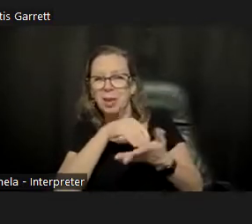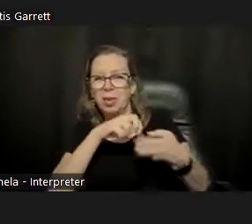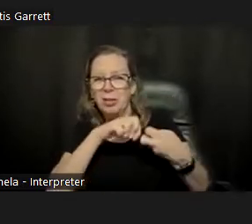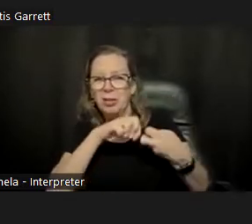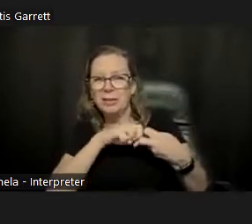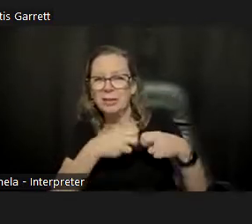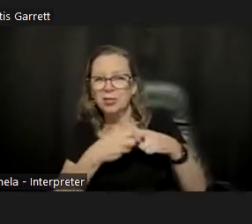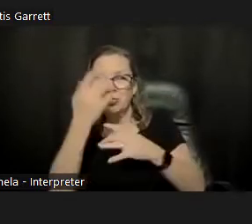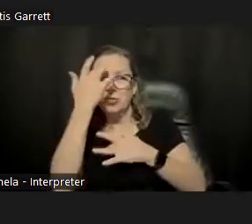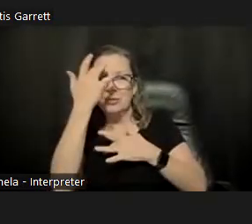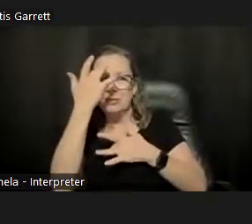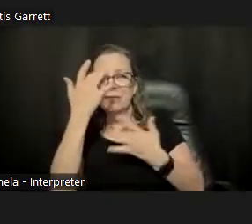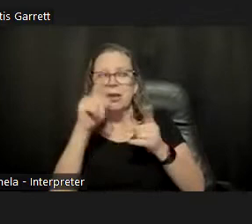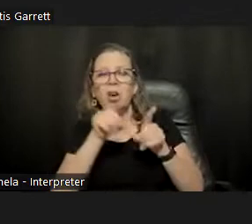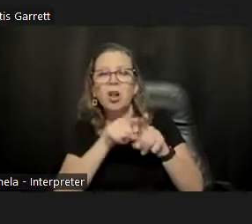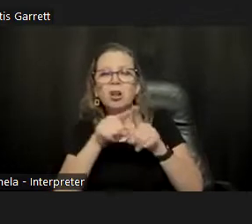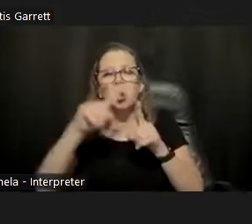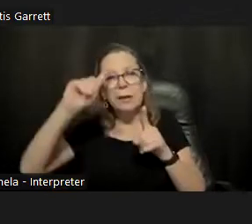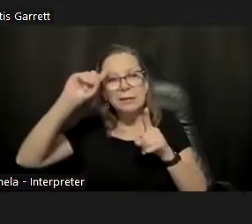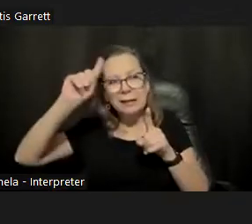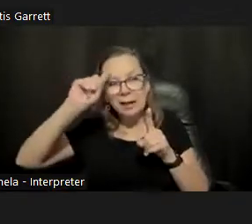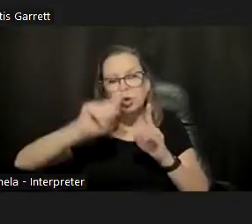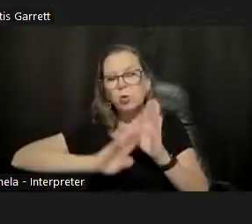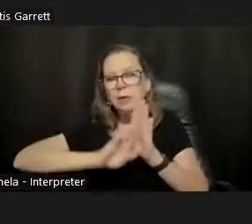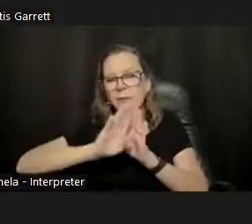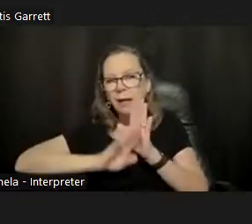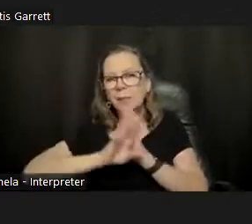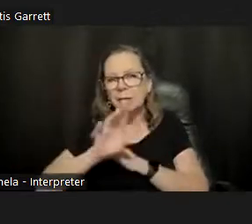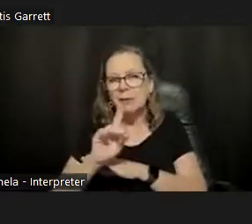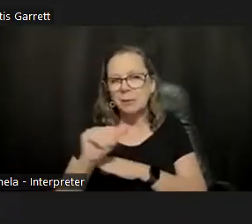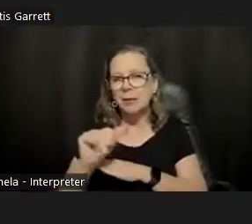also an intellectual developmental disability.